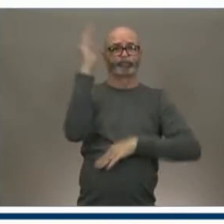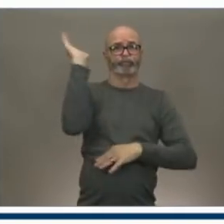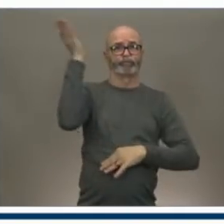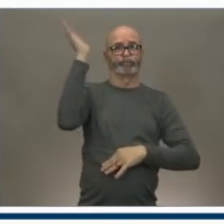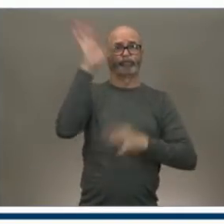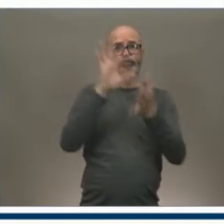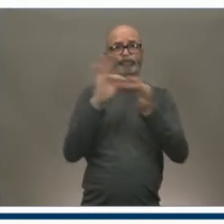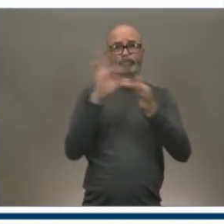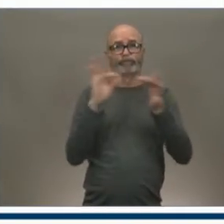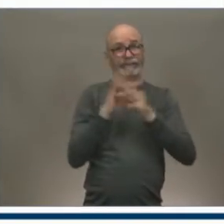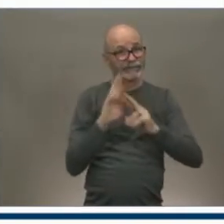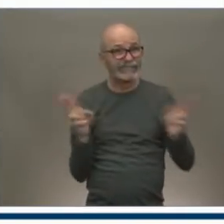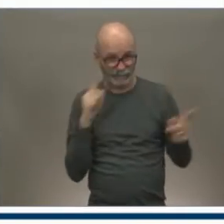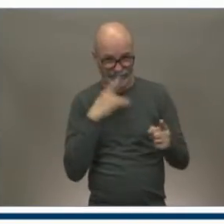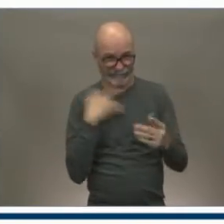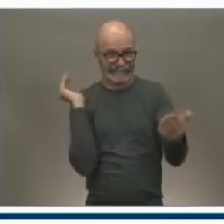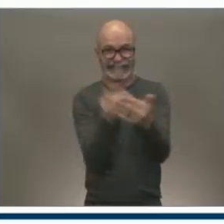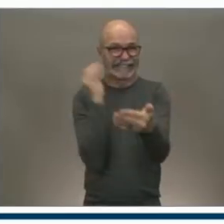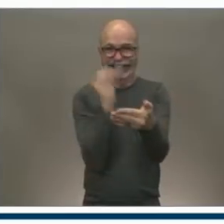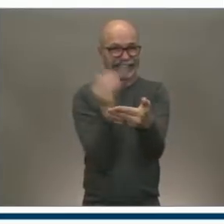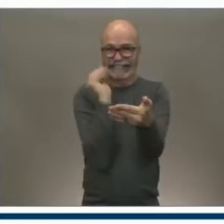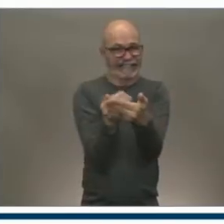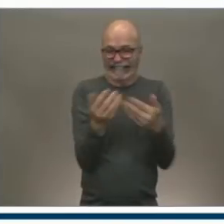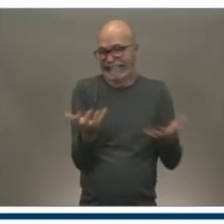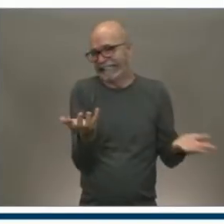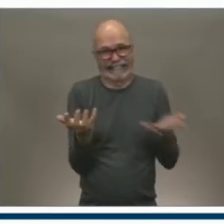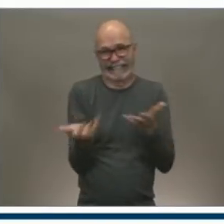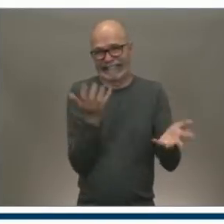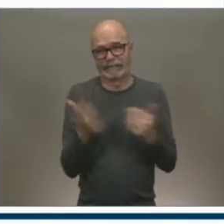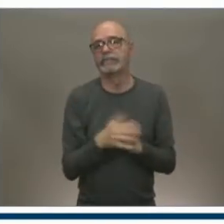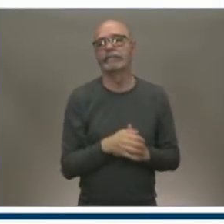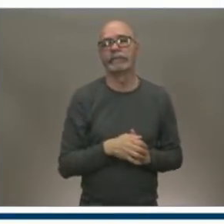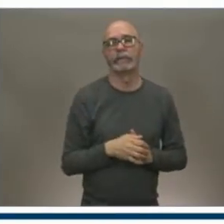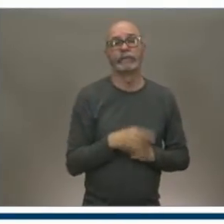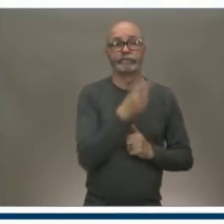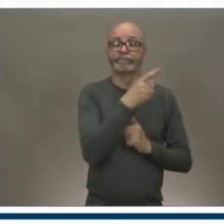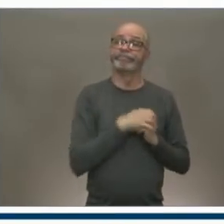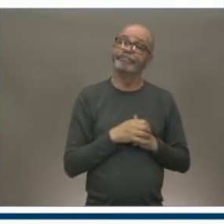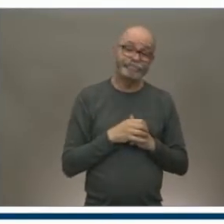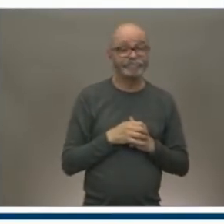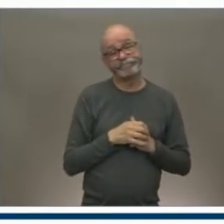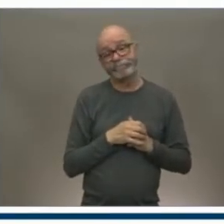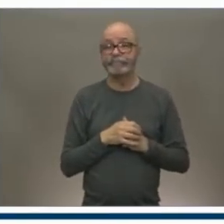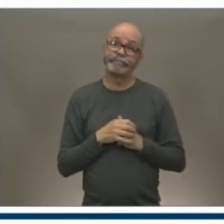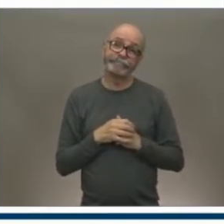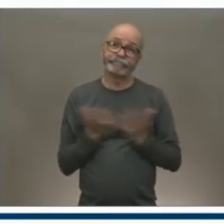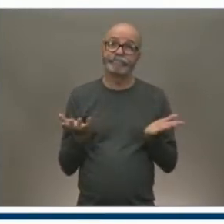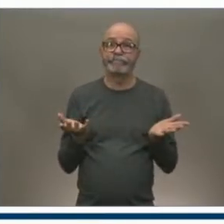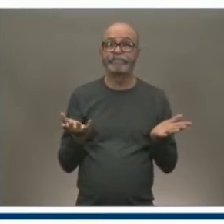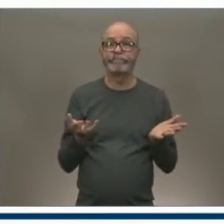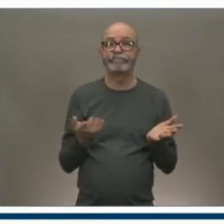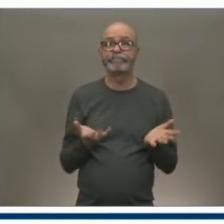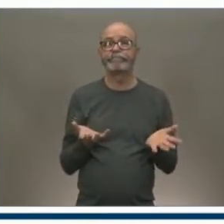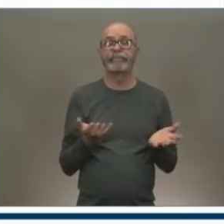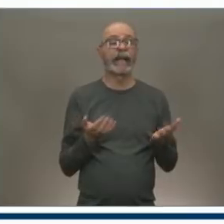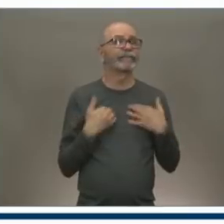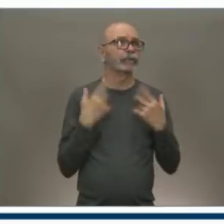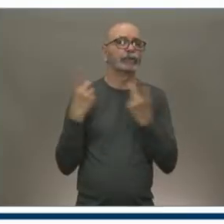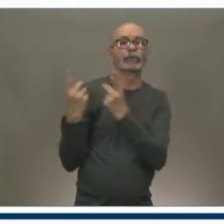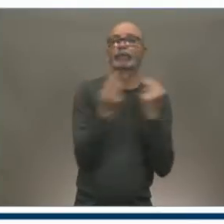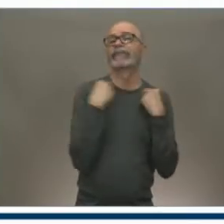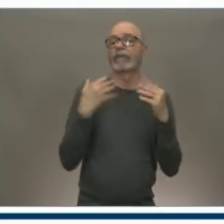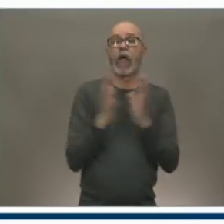time for that? There is always ongoing work that is happening. We have legislation that they can have a look